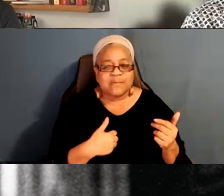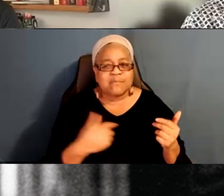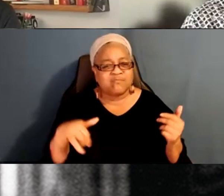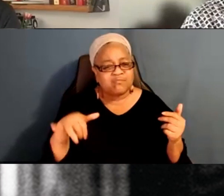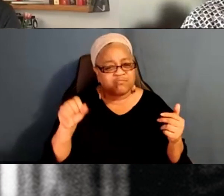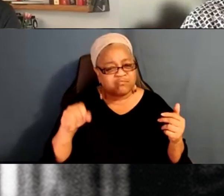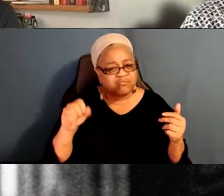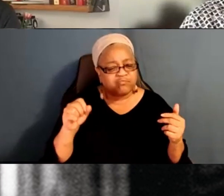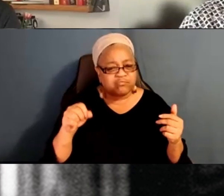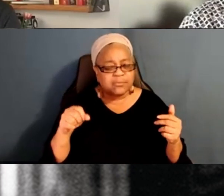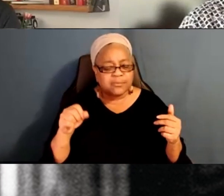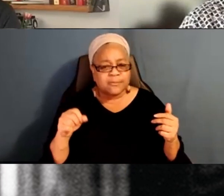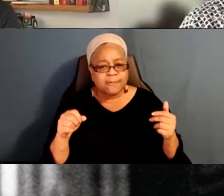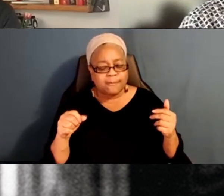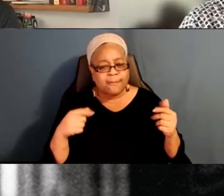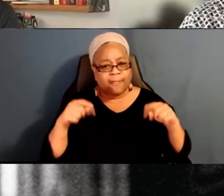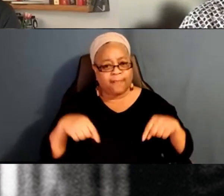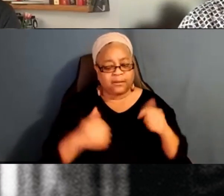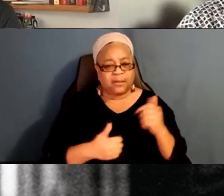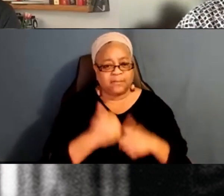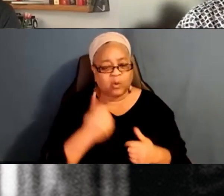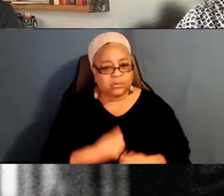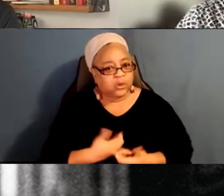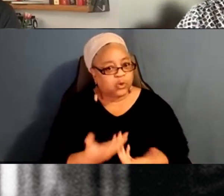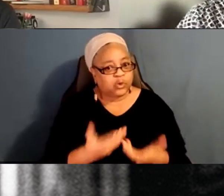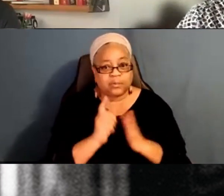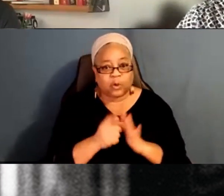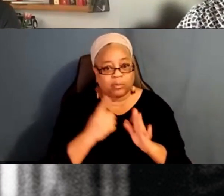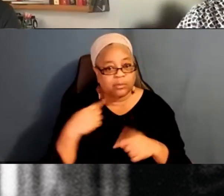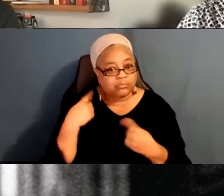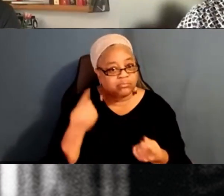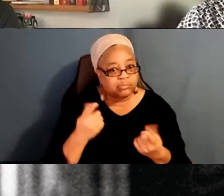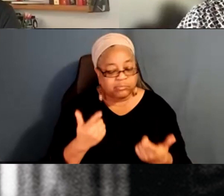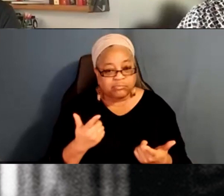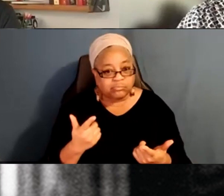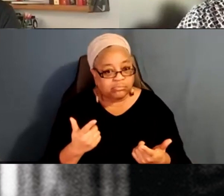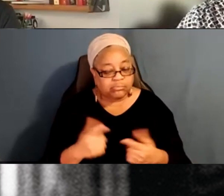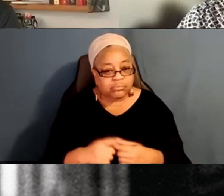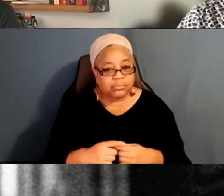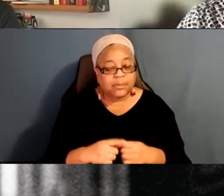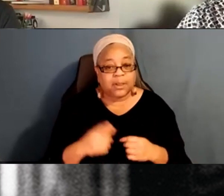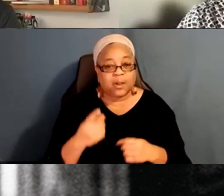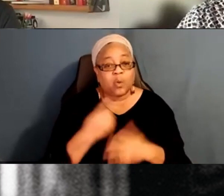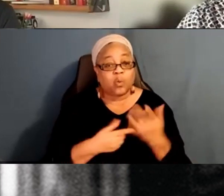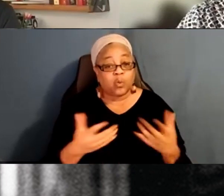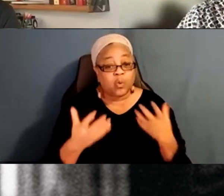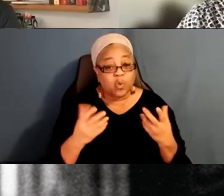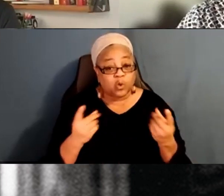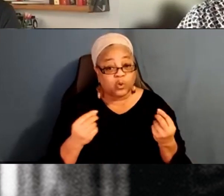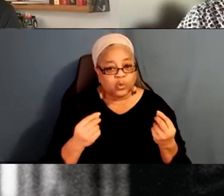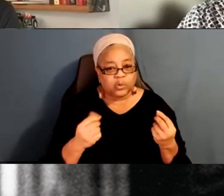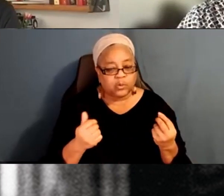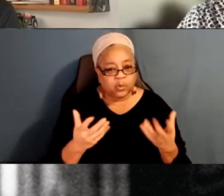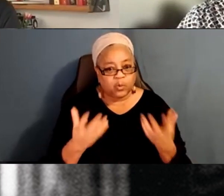Yes, this is the most exhausting moment I have ever lived. And what we want to do is we want to not